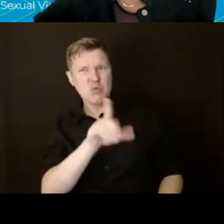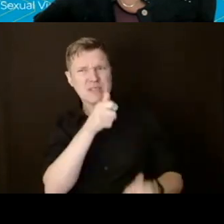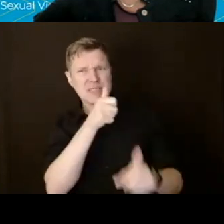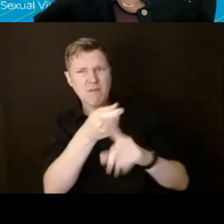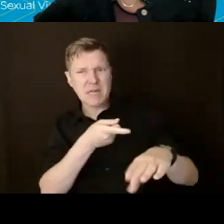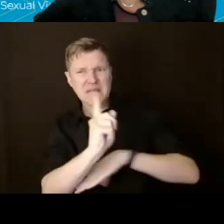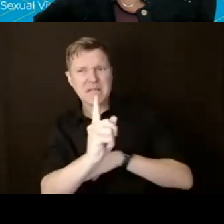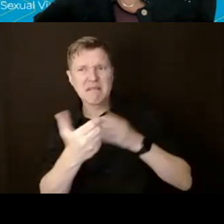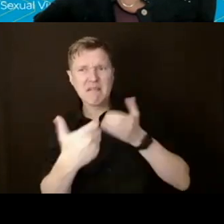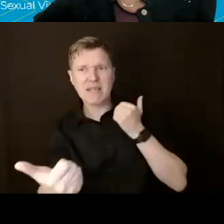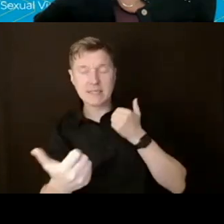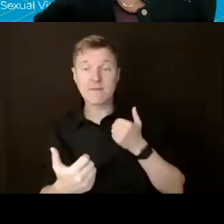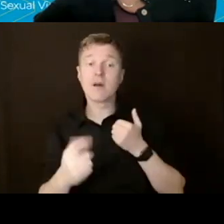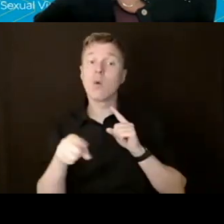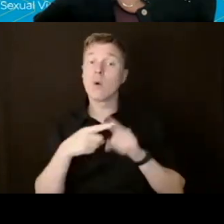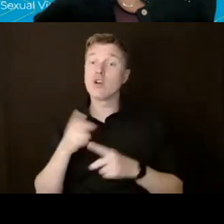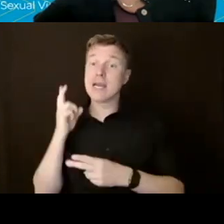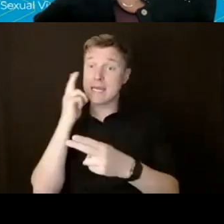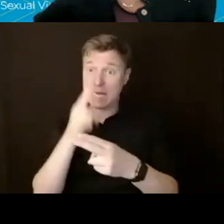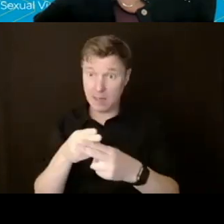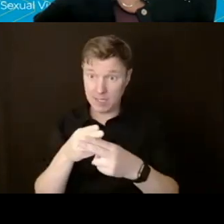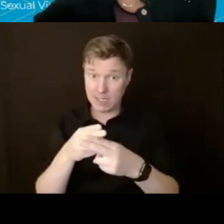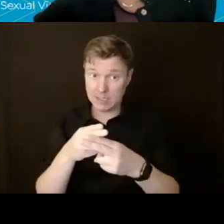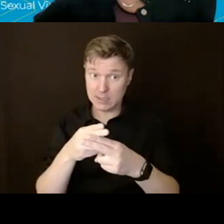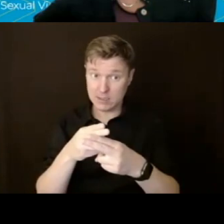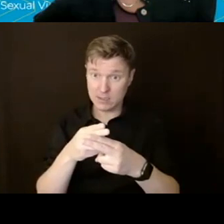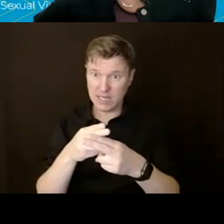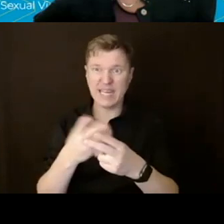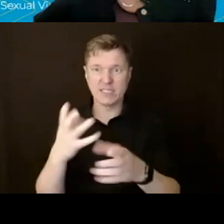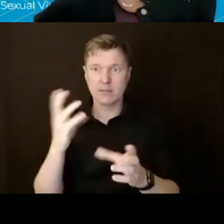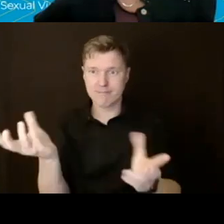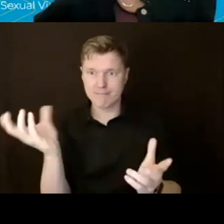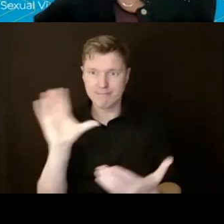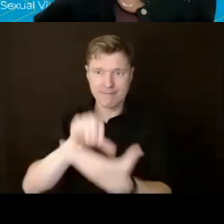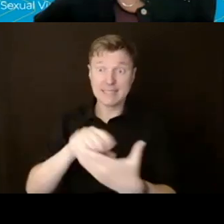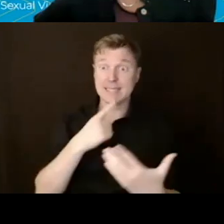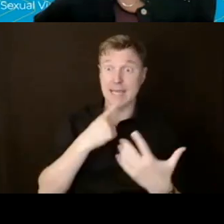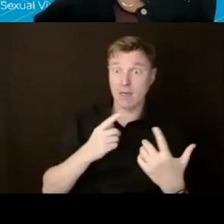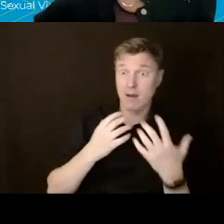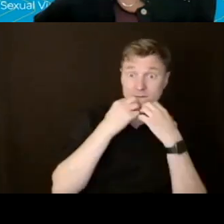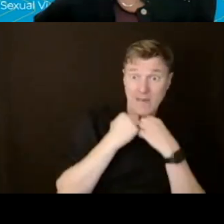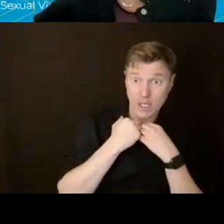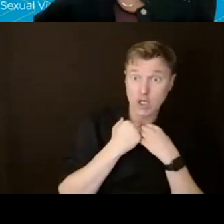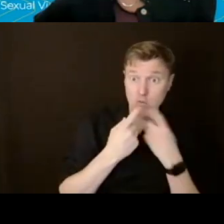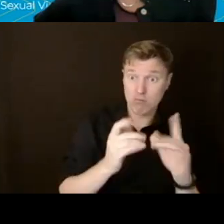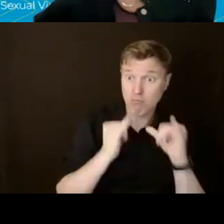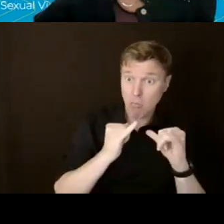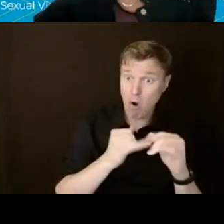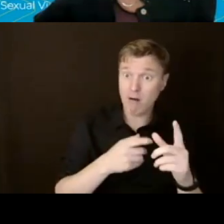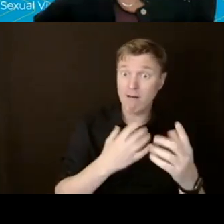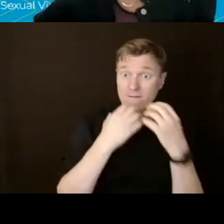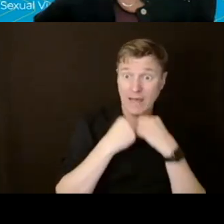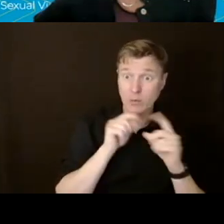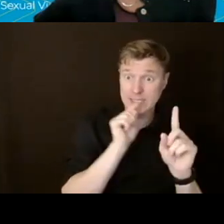you're naming it, that is couched in, here's our value, the one that we all share, that actually isn't based on like